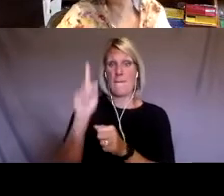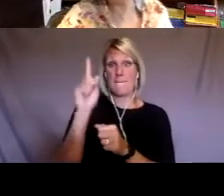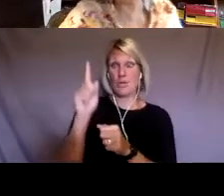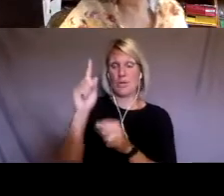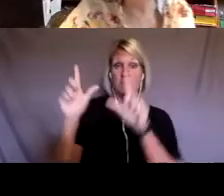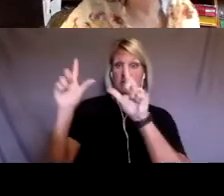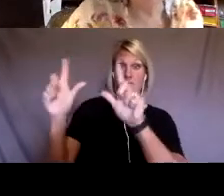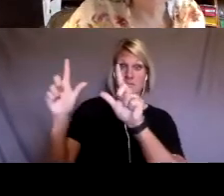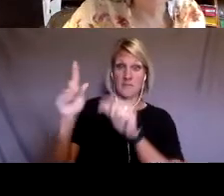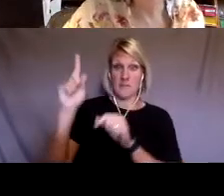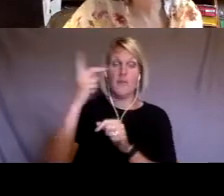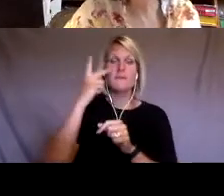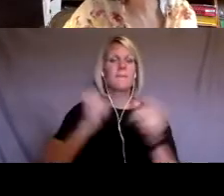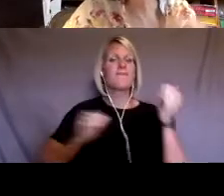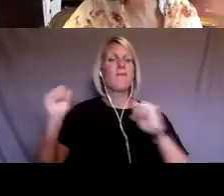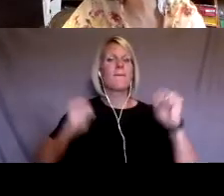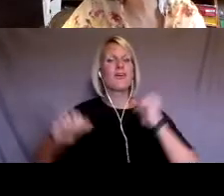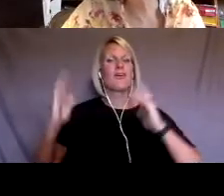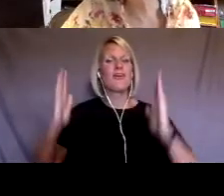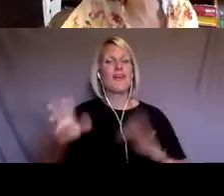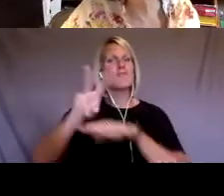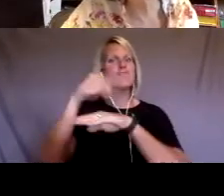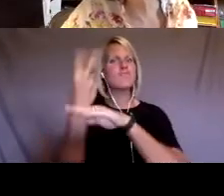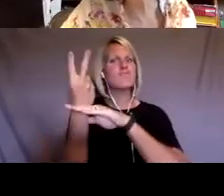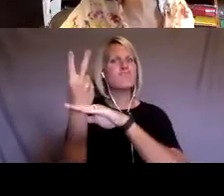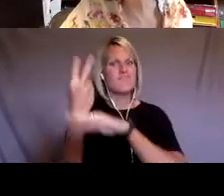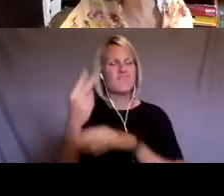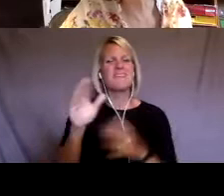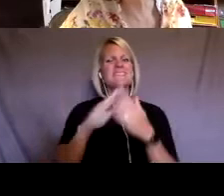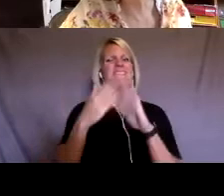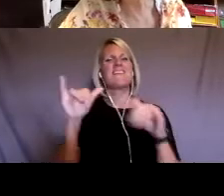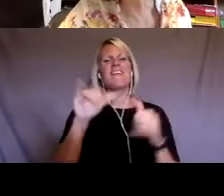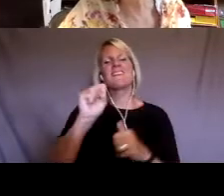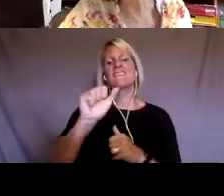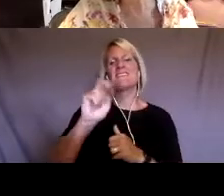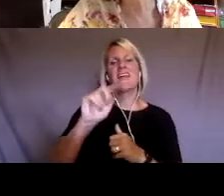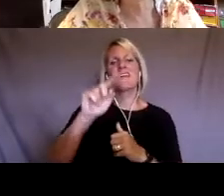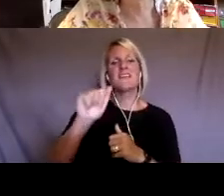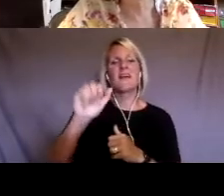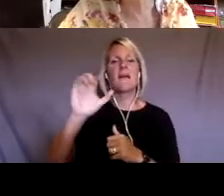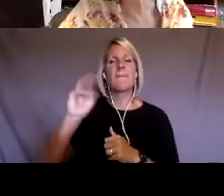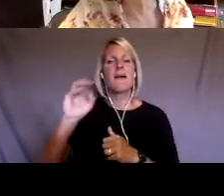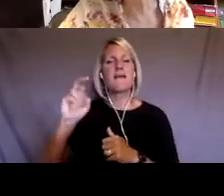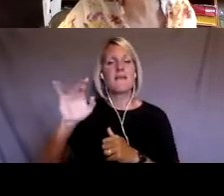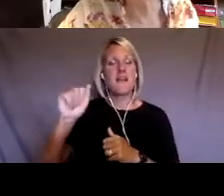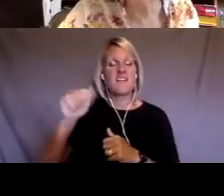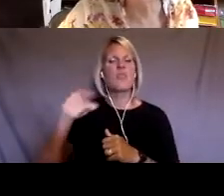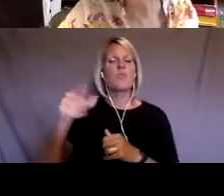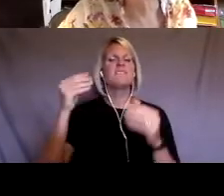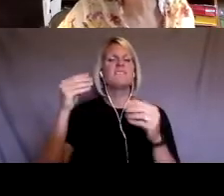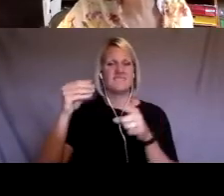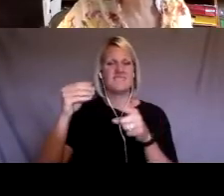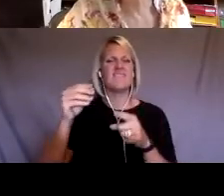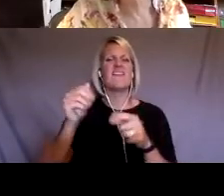a street performer. Cities like Santa Monica require that street performers move every 3 or 4